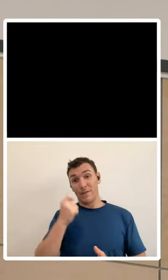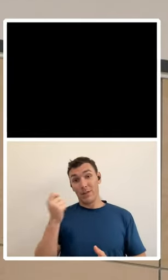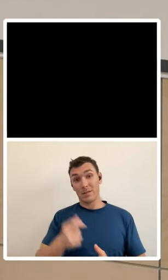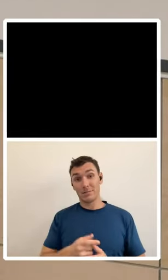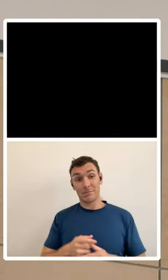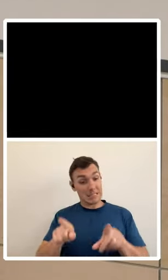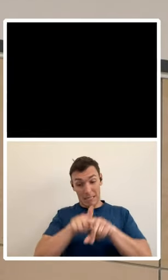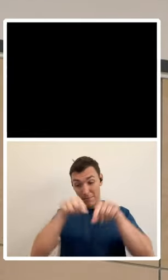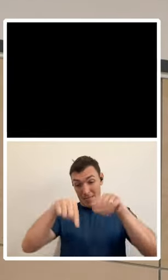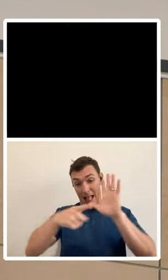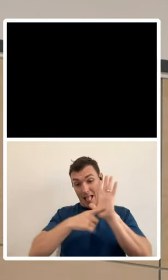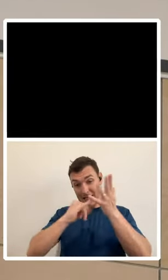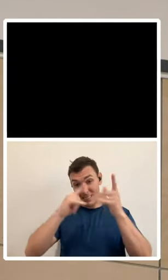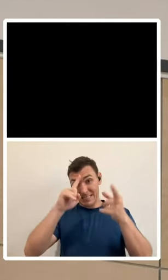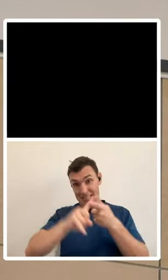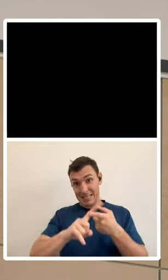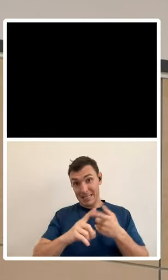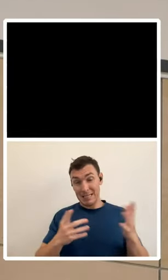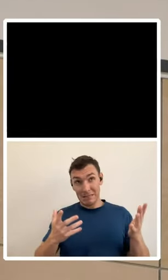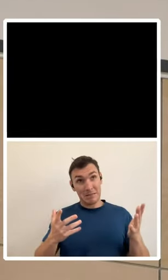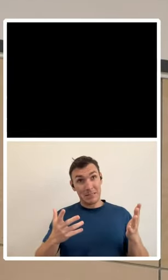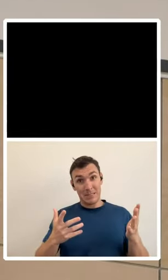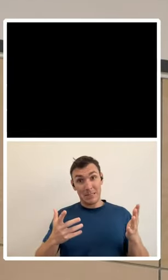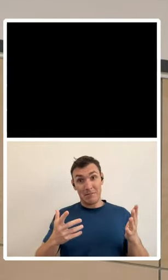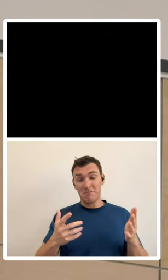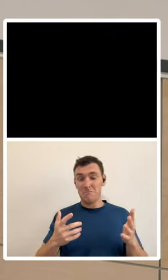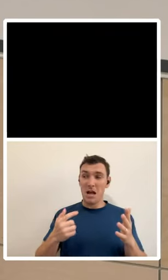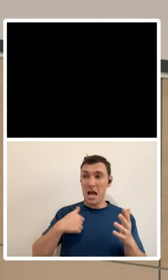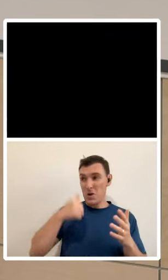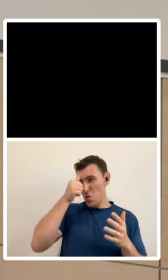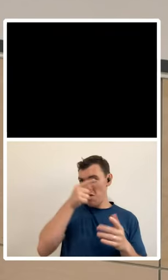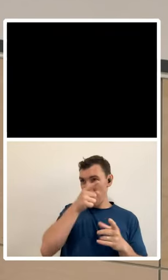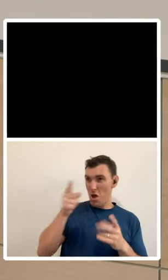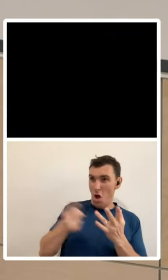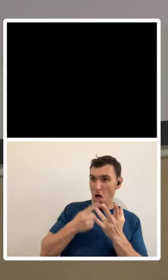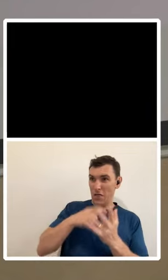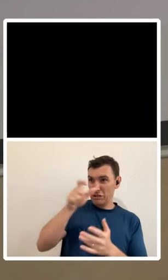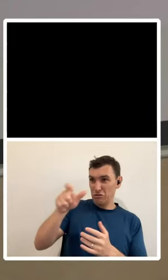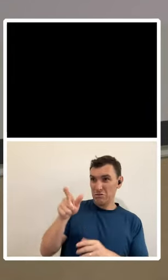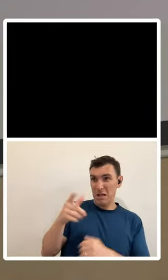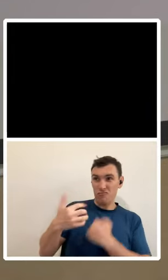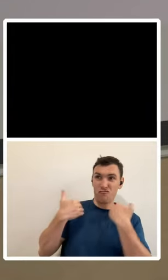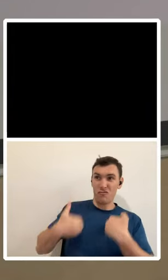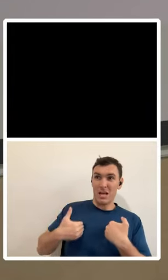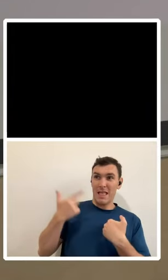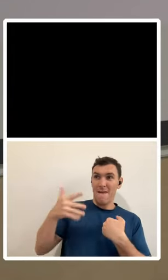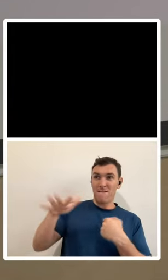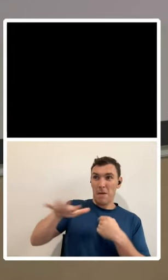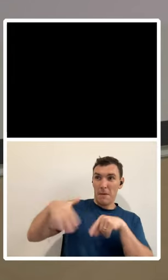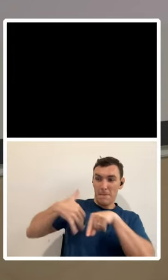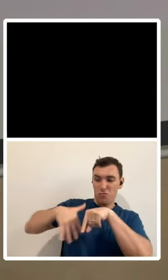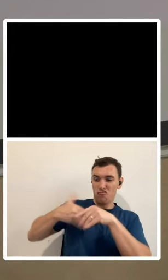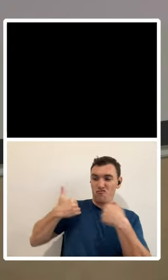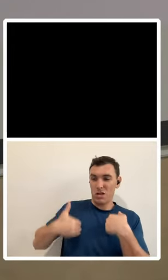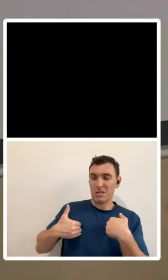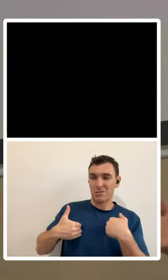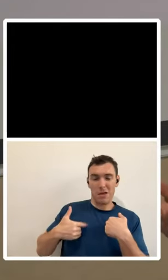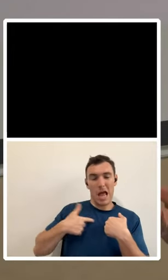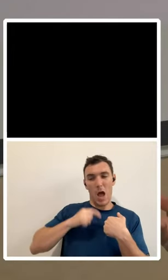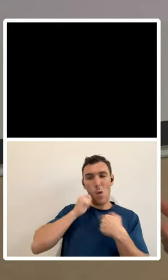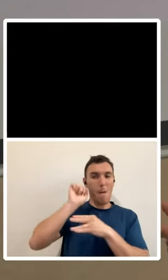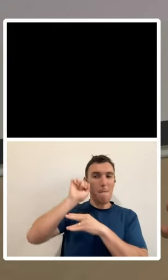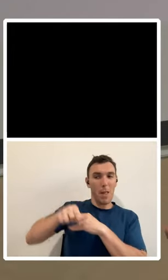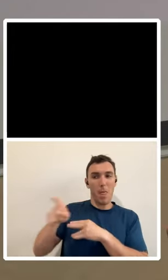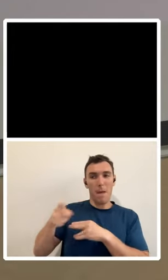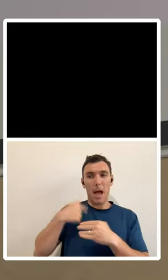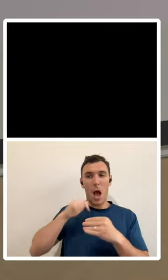you pay to send your kid here, I'm still going to beat him. Yeah, I mean, it's interesting to me to hear that, because I wondered if, like, everybody on